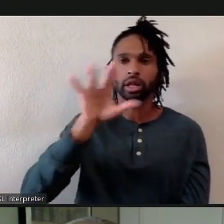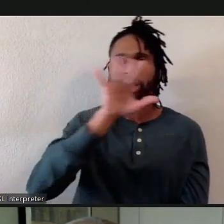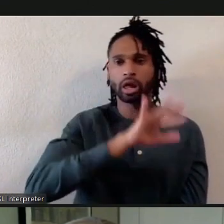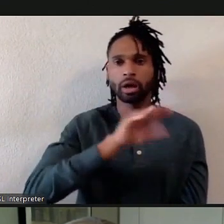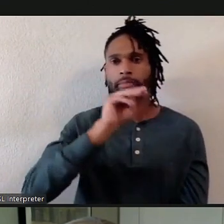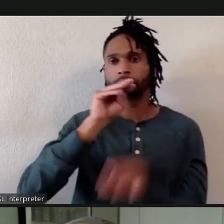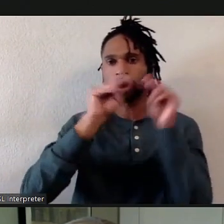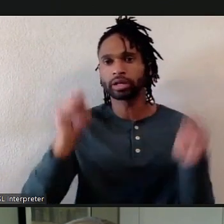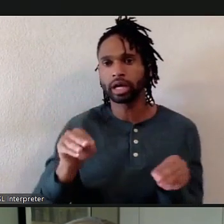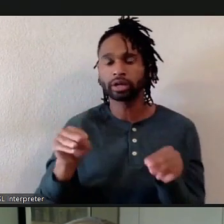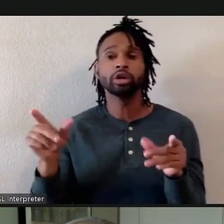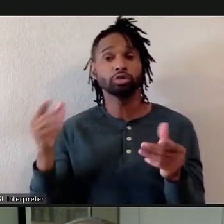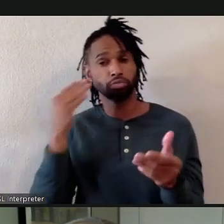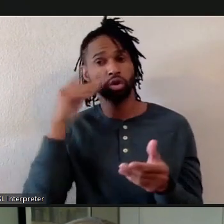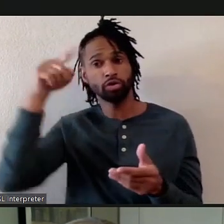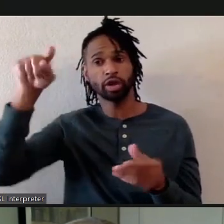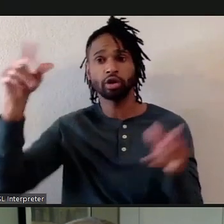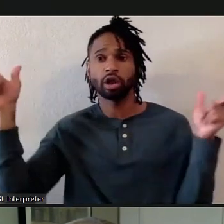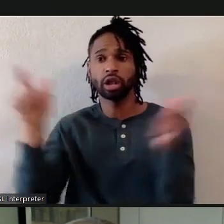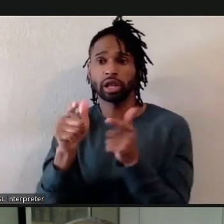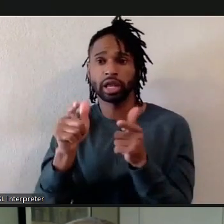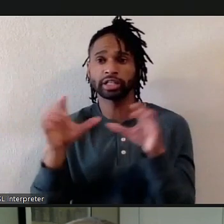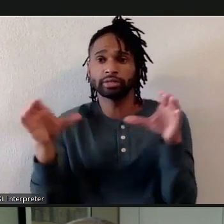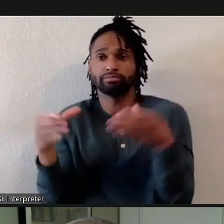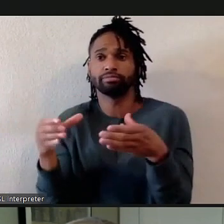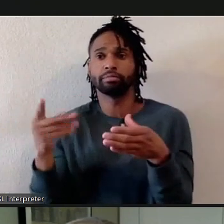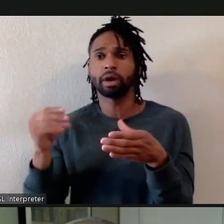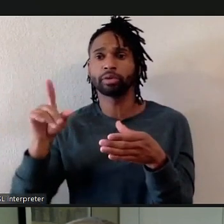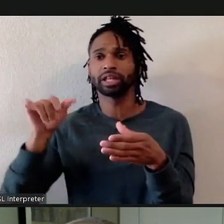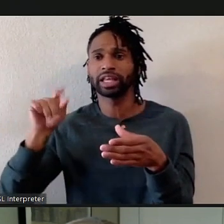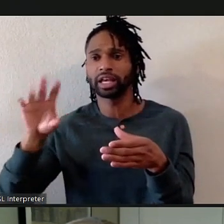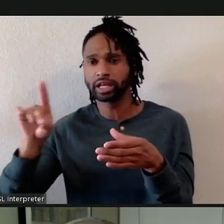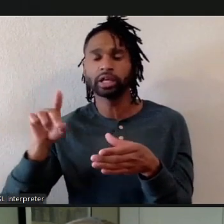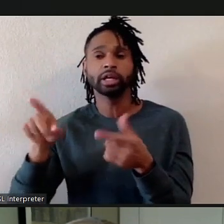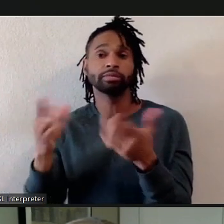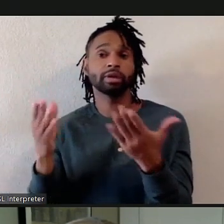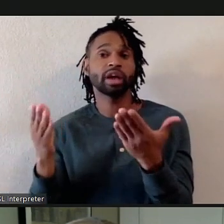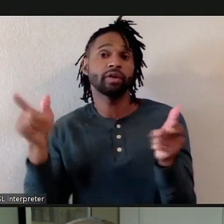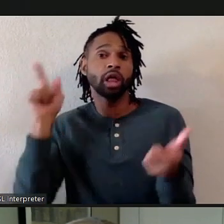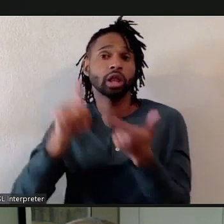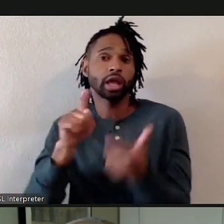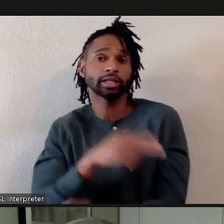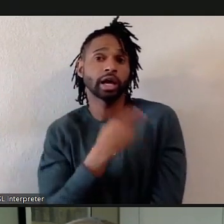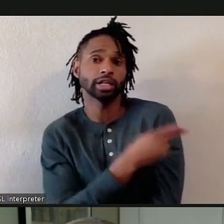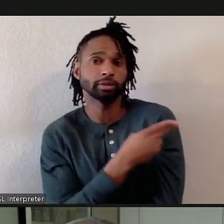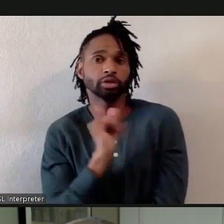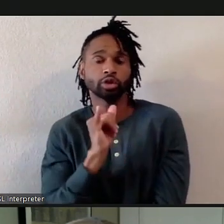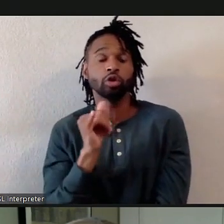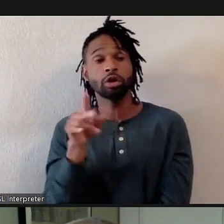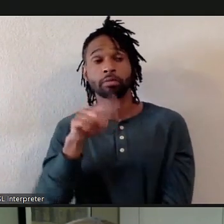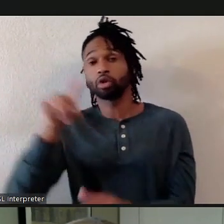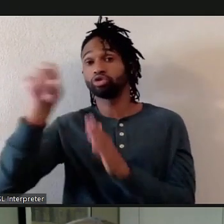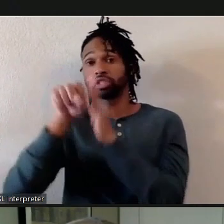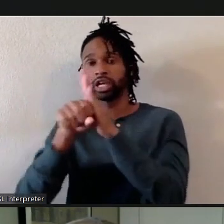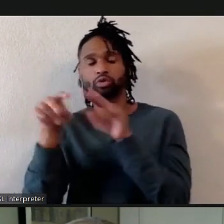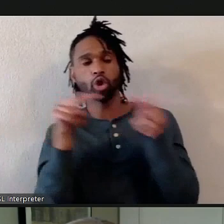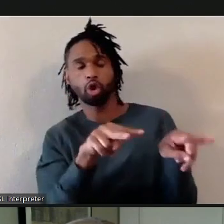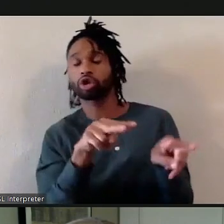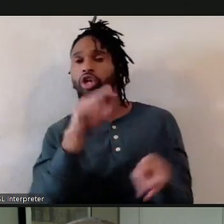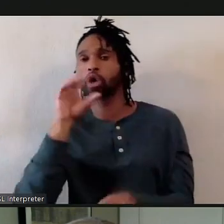less populated, that fewer hospitals overall, and they may look to a state like Colorado for help in the near